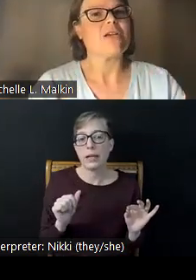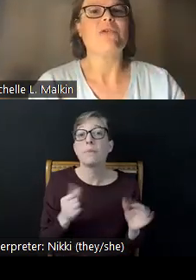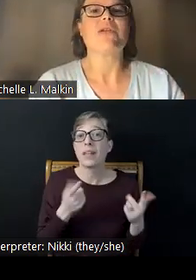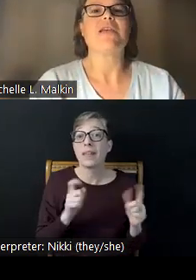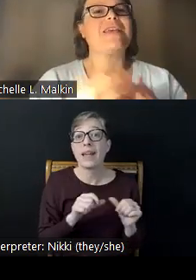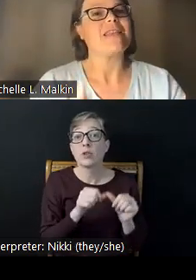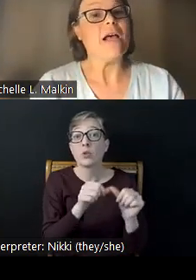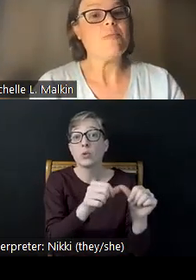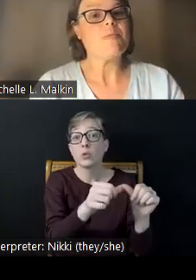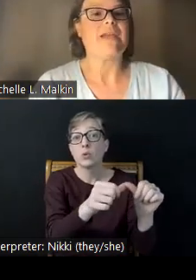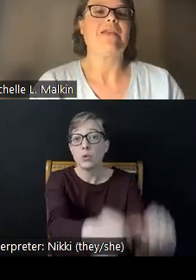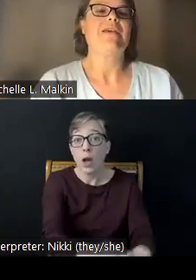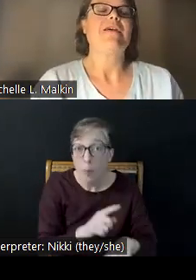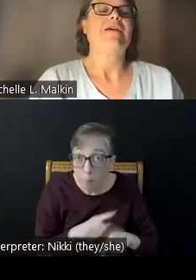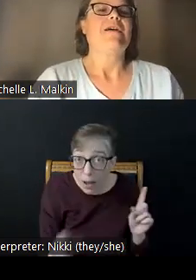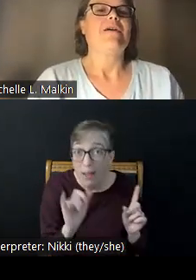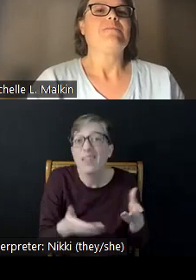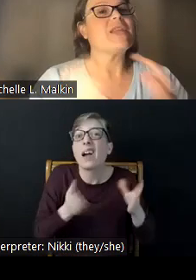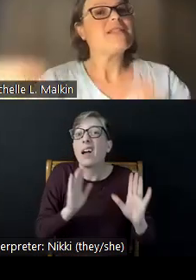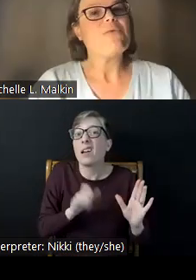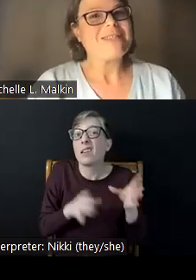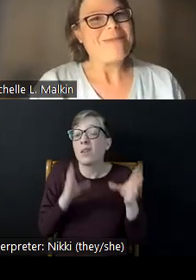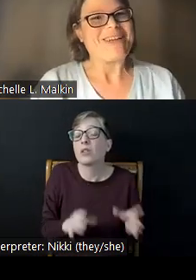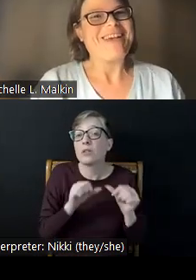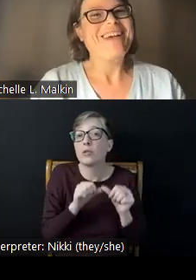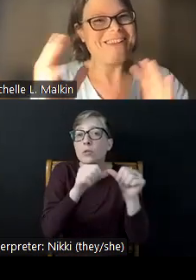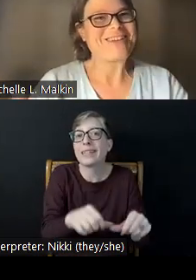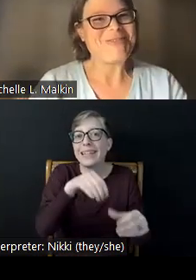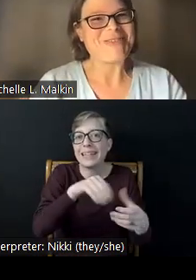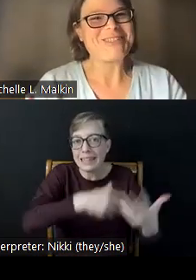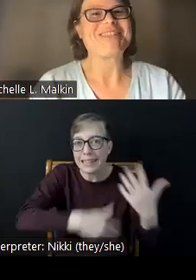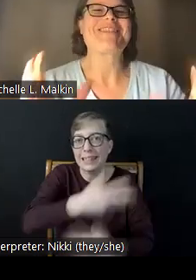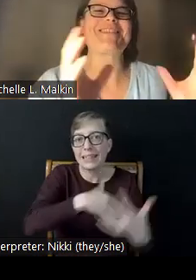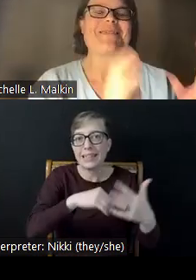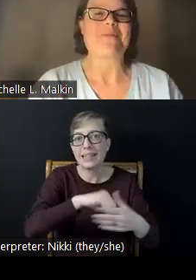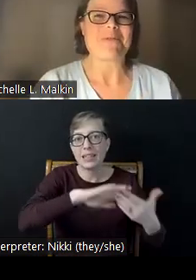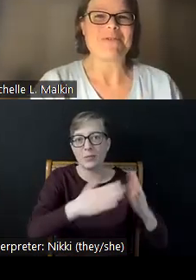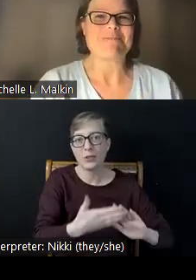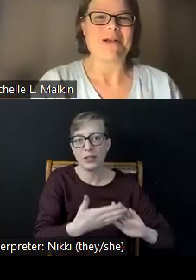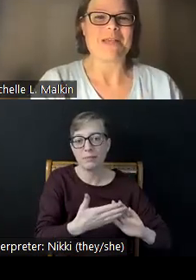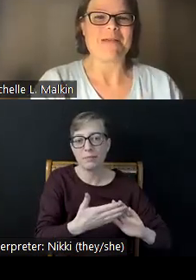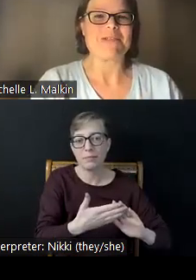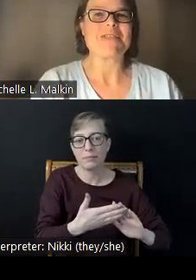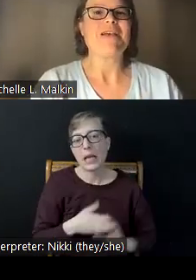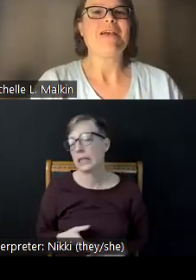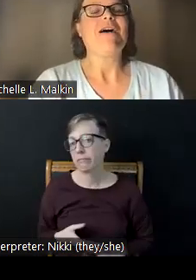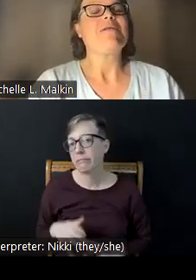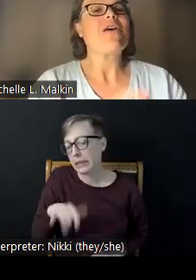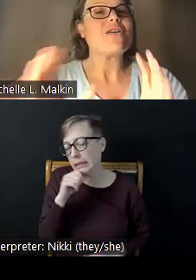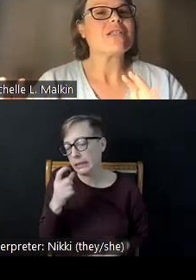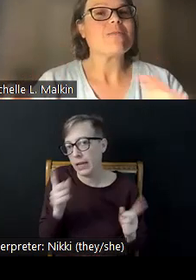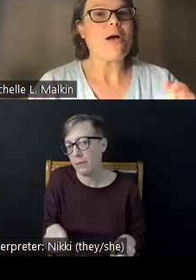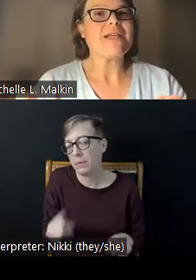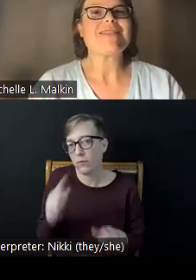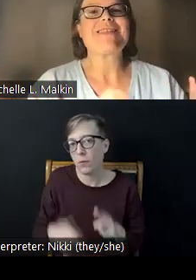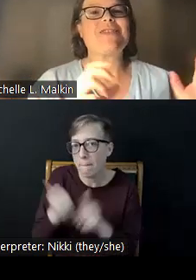in the community and get the help they need. But that's not what's happening in the criminal justice system for most problem gamblers. There